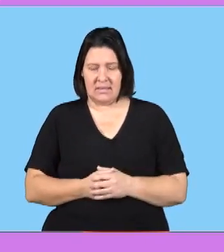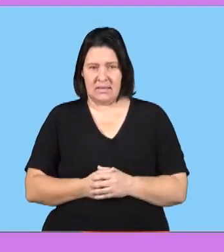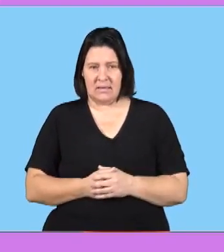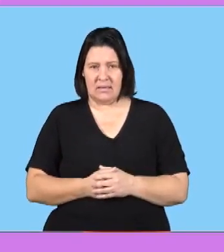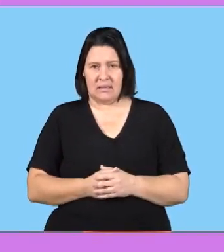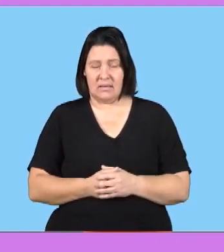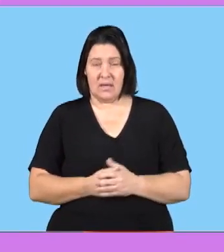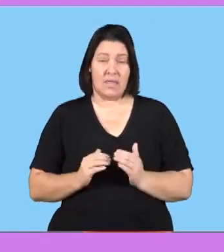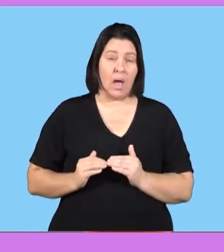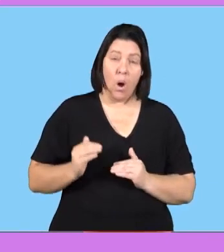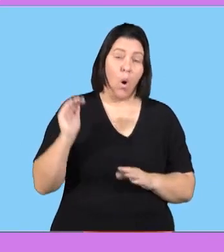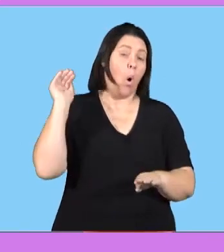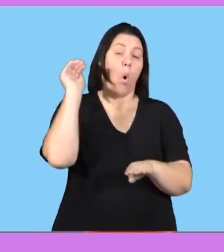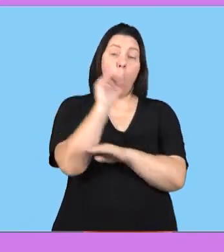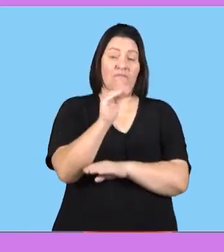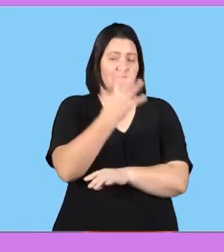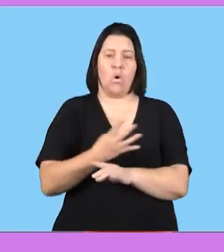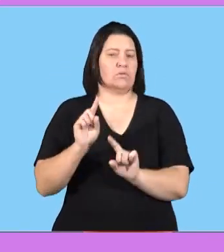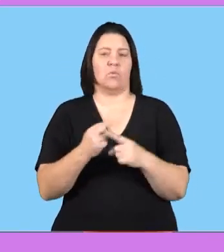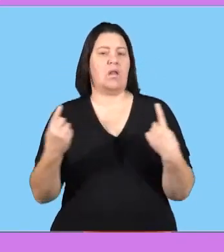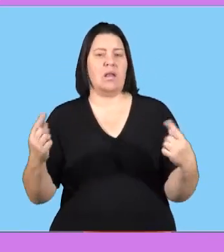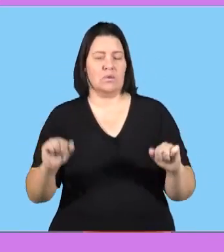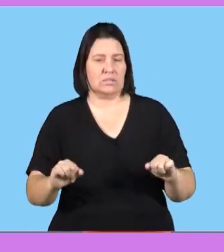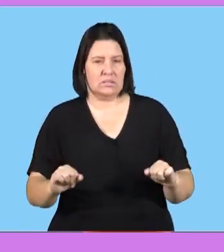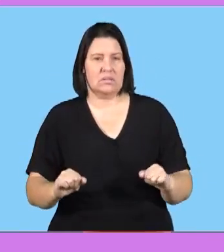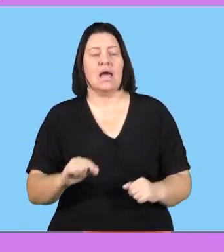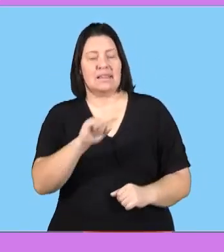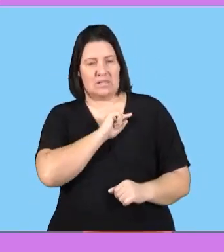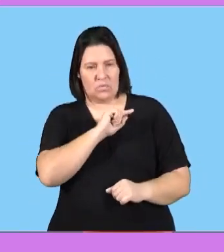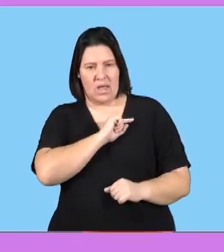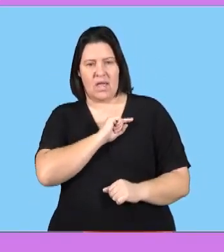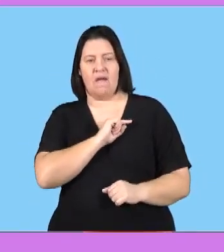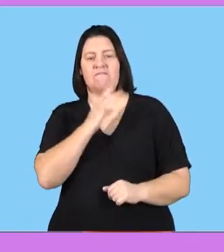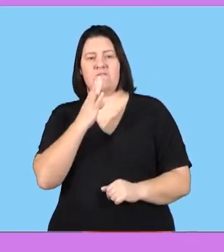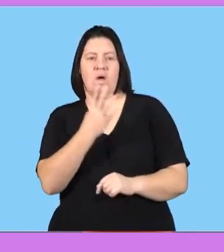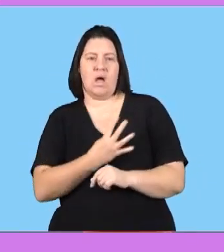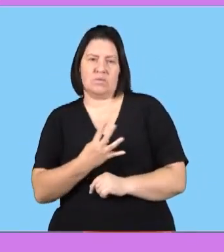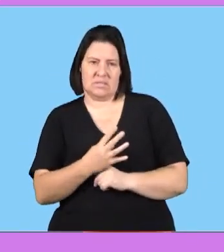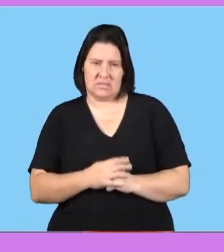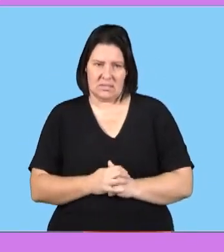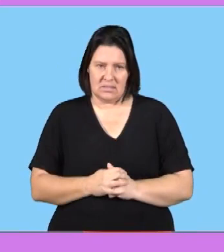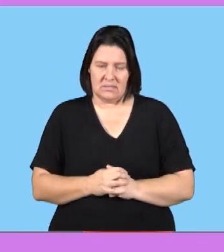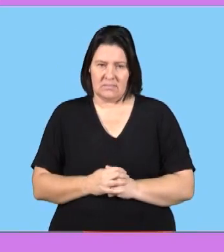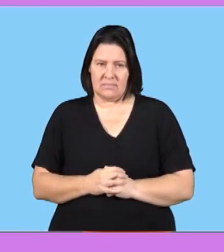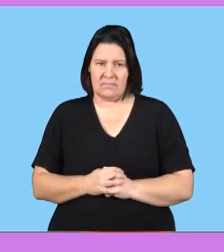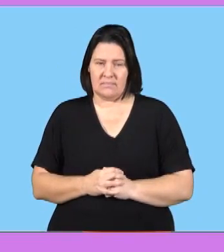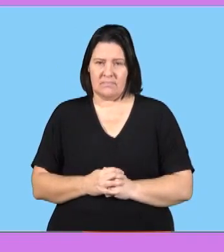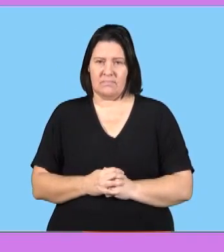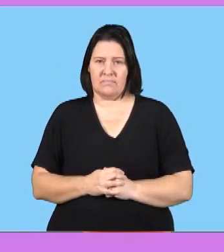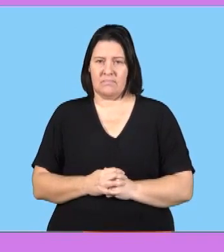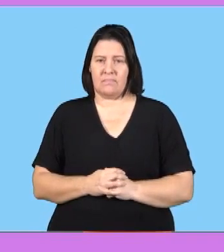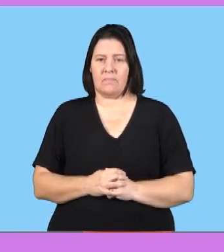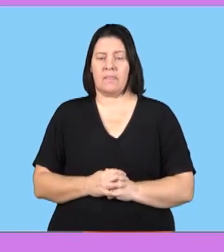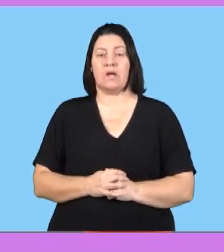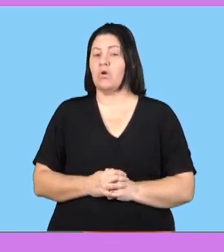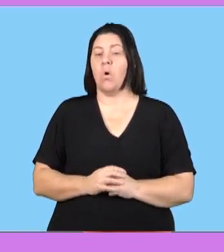the most highest time that they can spend there is therefore 4 hours. Let's move